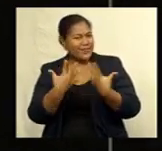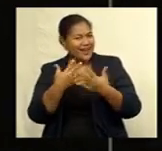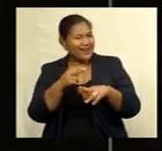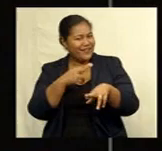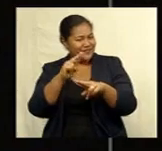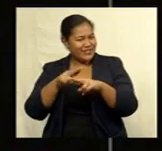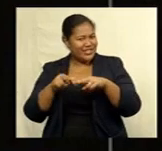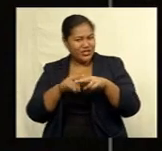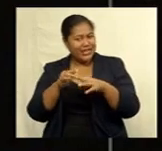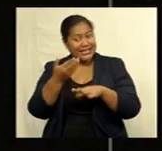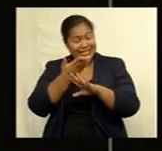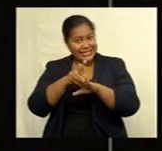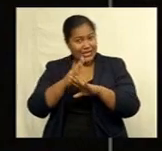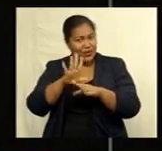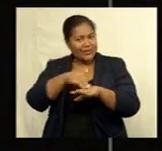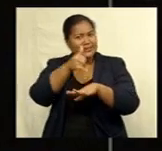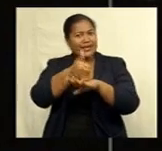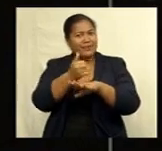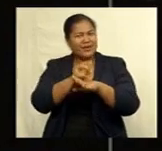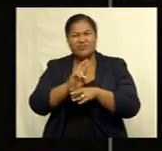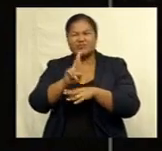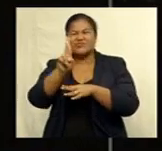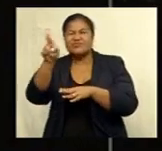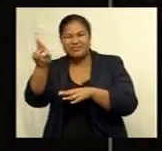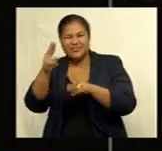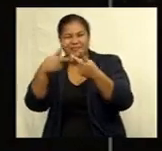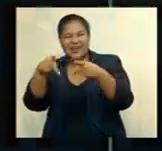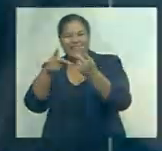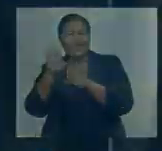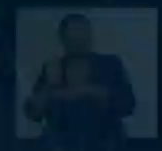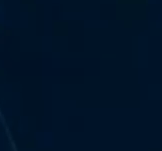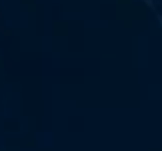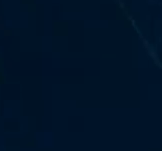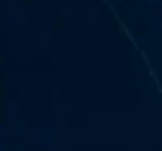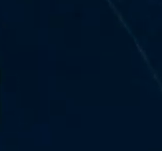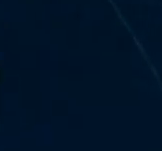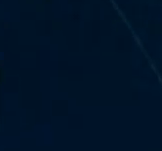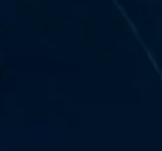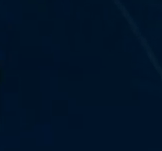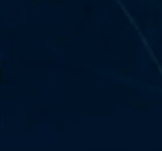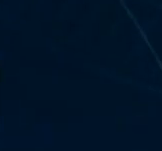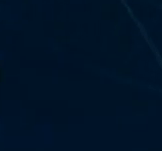new establishment in the remote plains of Tambua province.